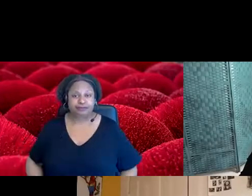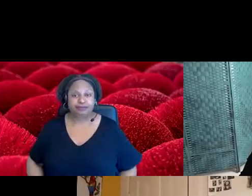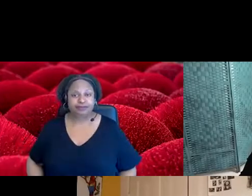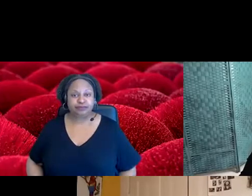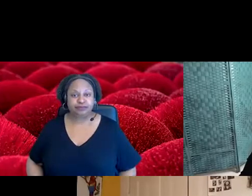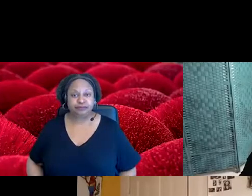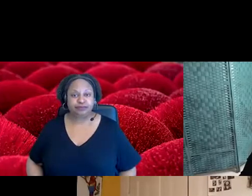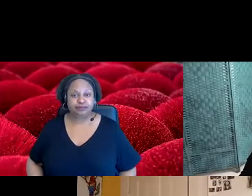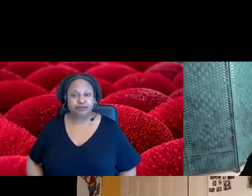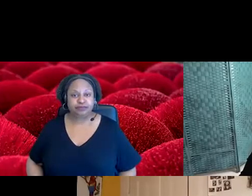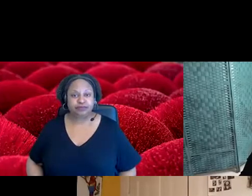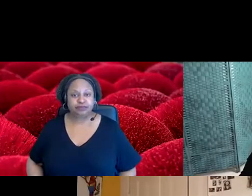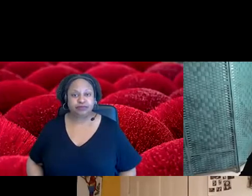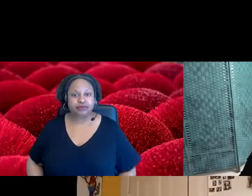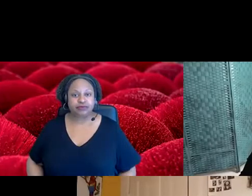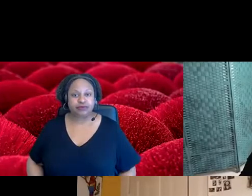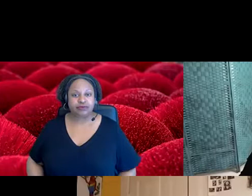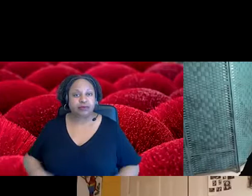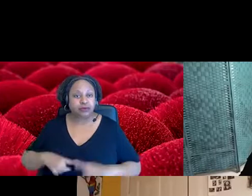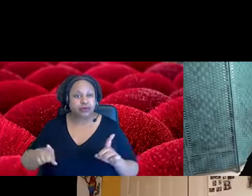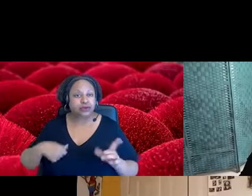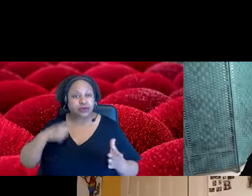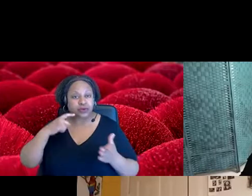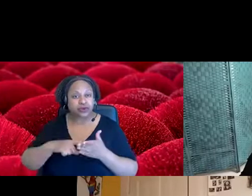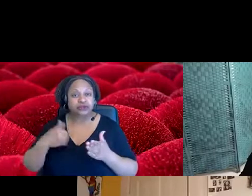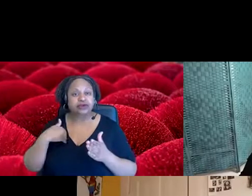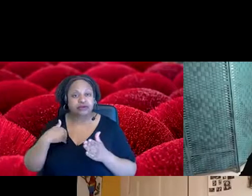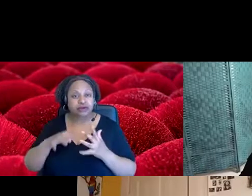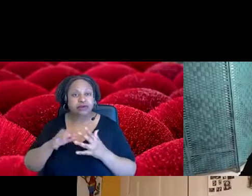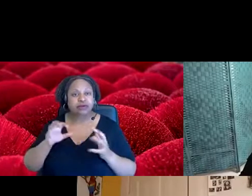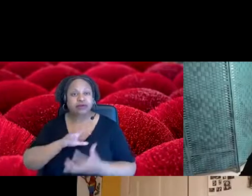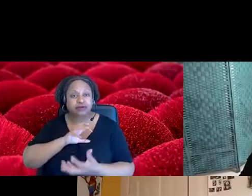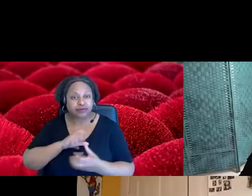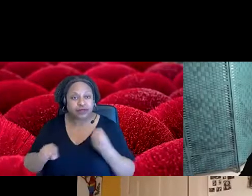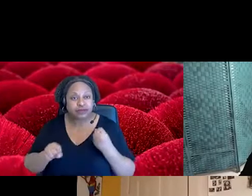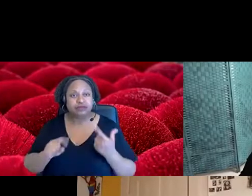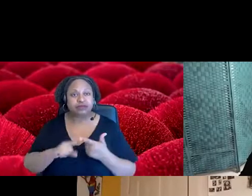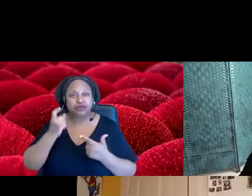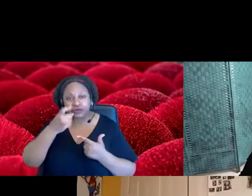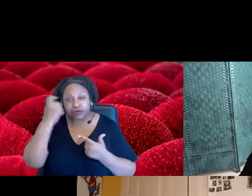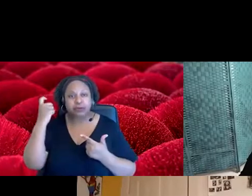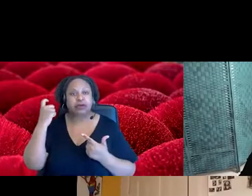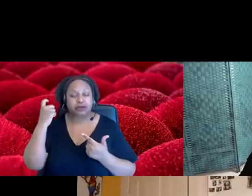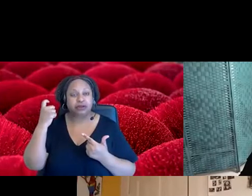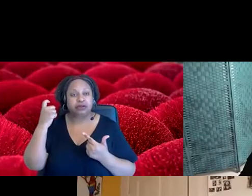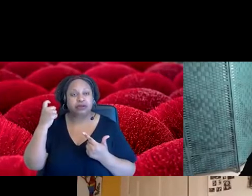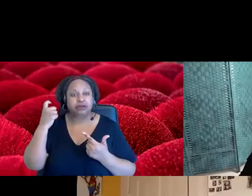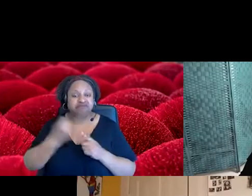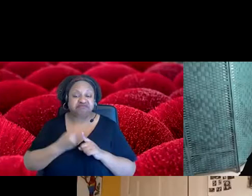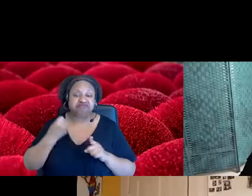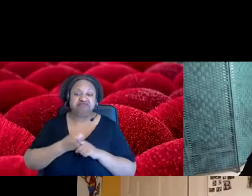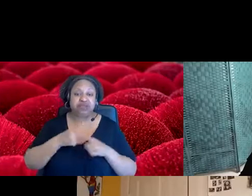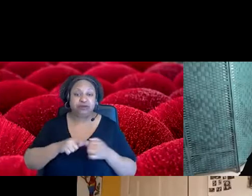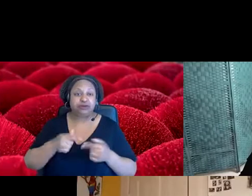lateral violence trauma, some really bad stuff that happens to us, including myself, and it